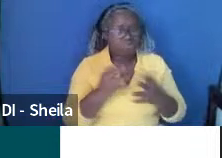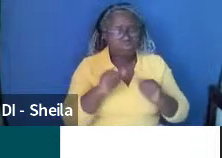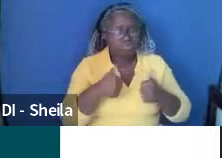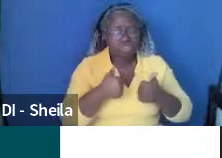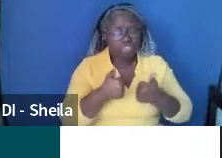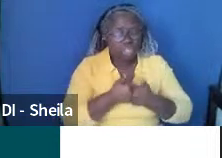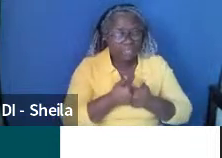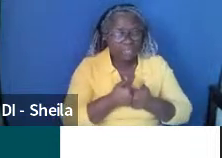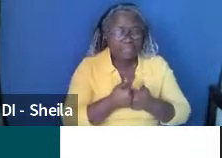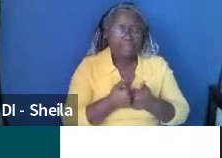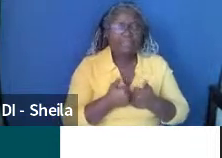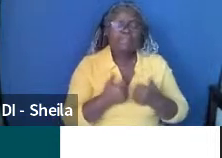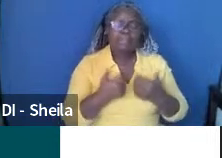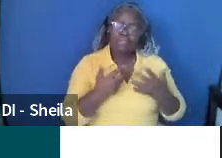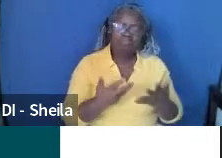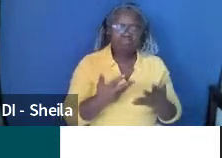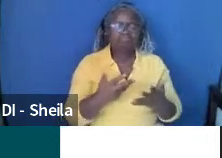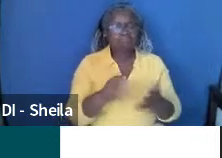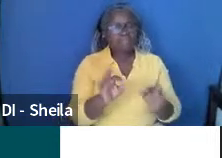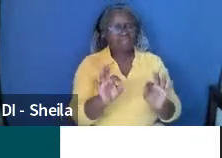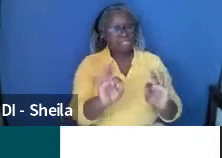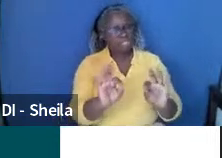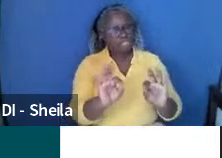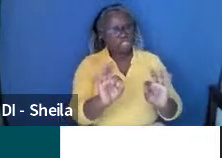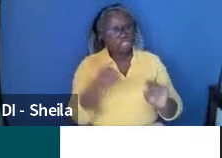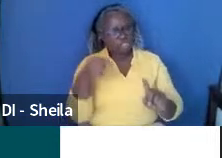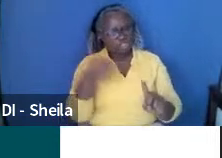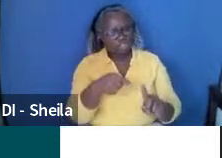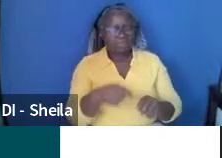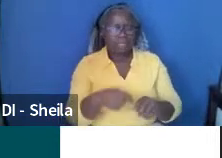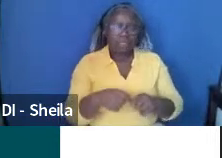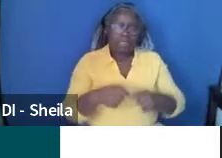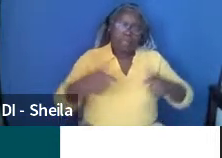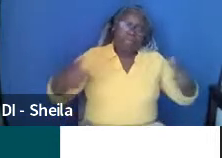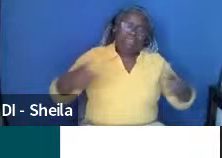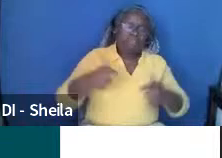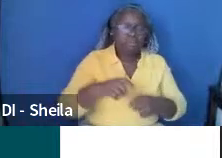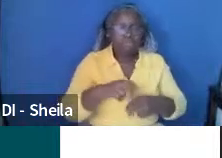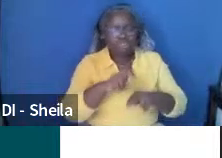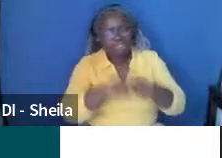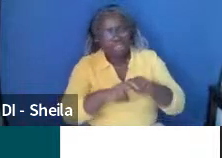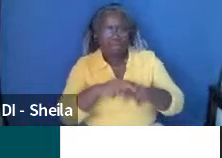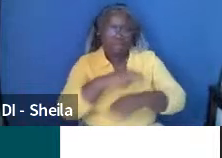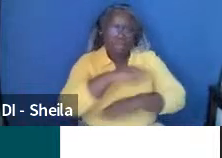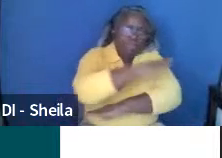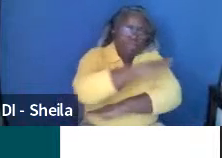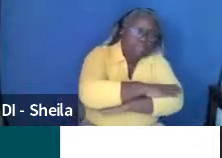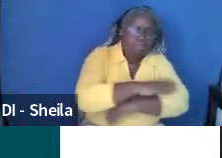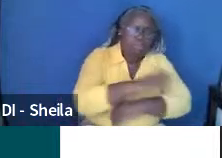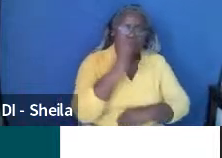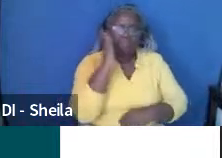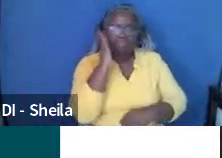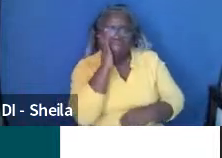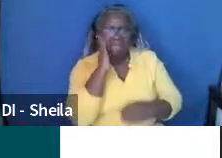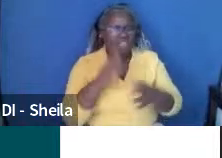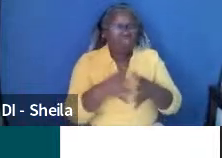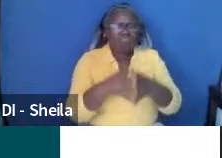is overstuffed with too much stuff, then you can't get to the left side or the right side of the